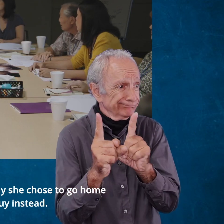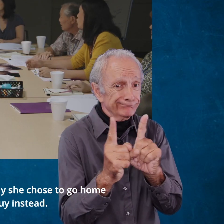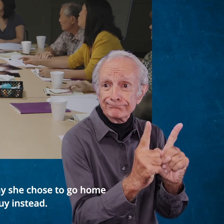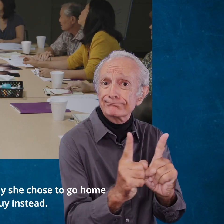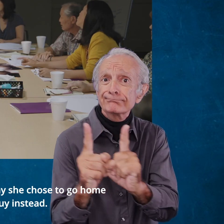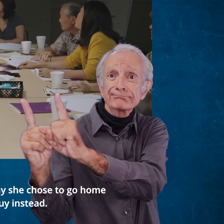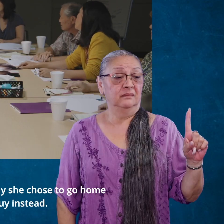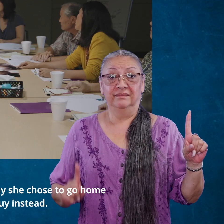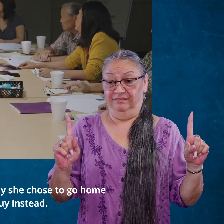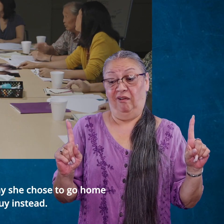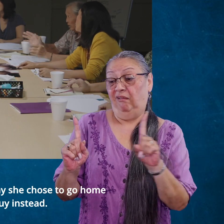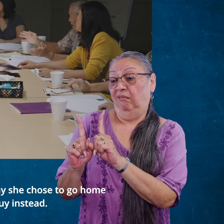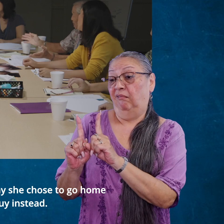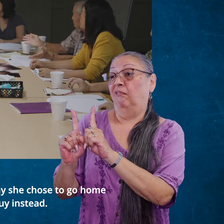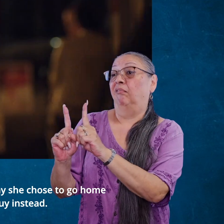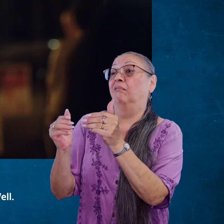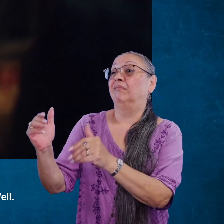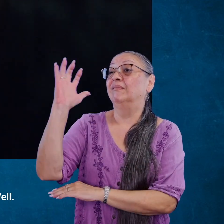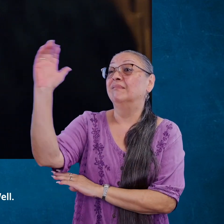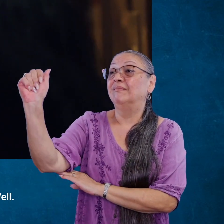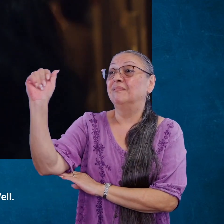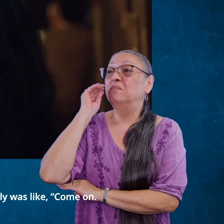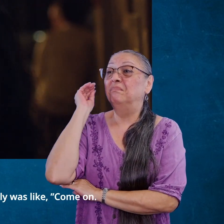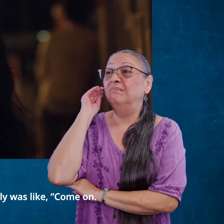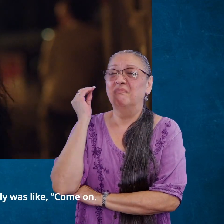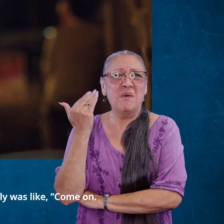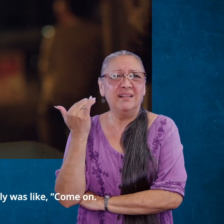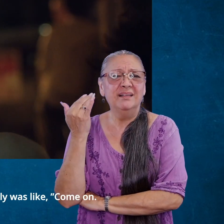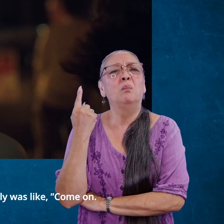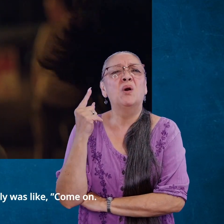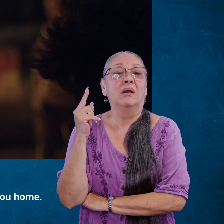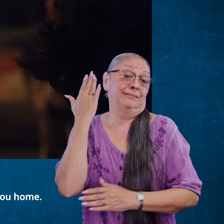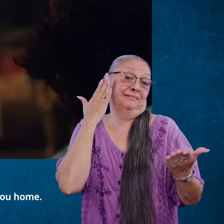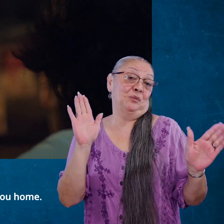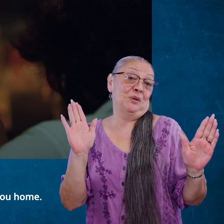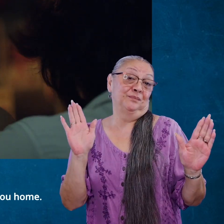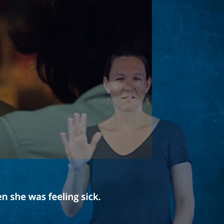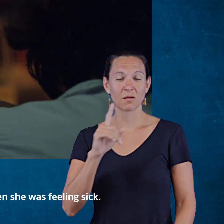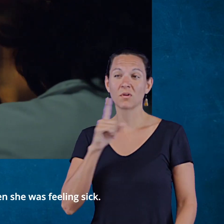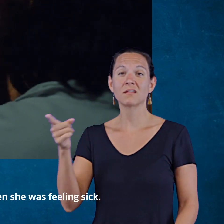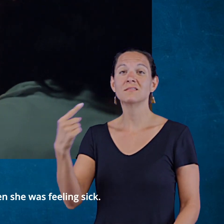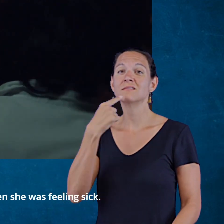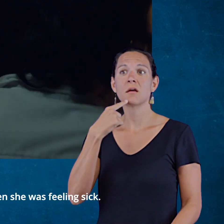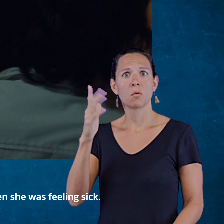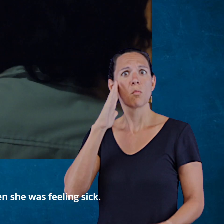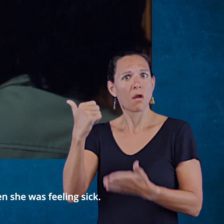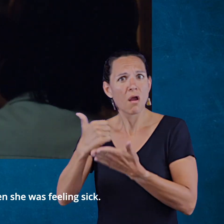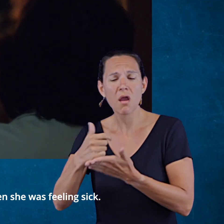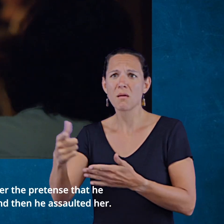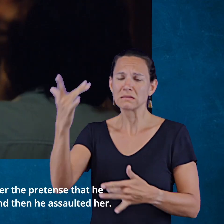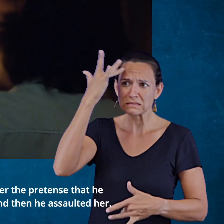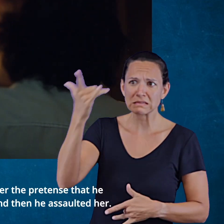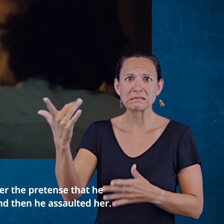know why she chose to go home with the guy instead. He kind of secretly was like, come on, I'll take you home, I'll take you home. When she said she was feeling